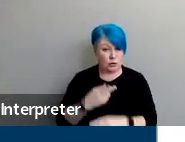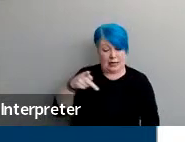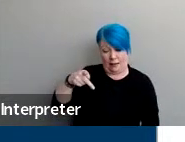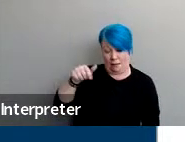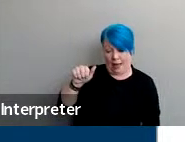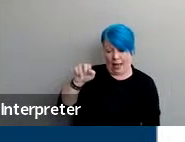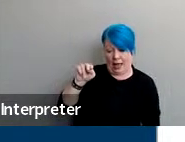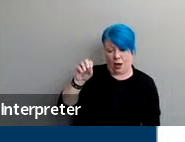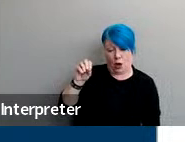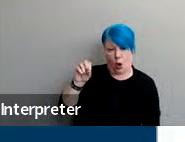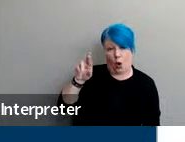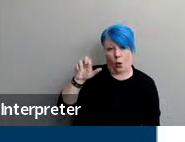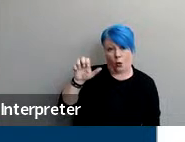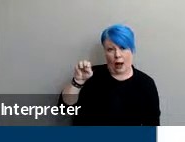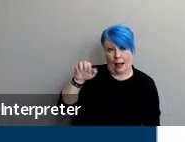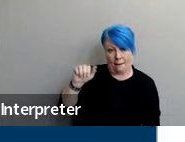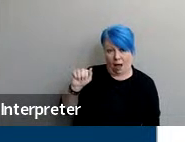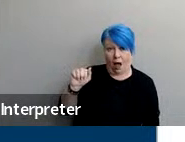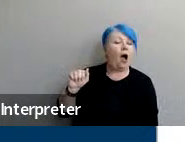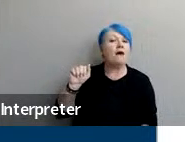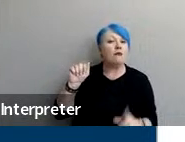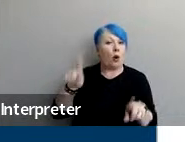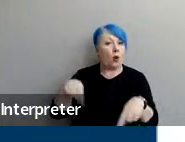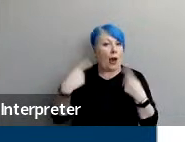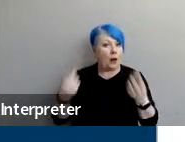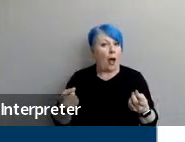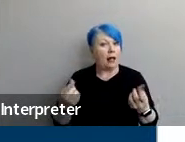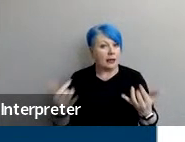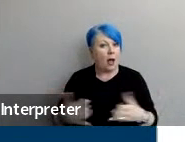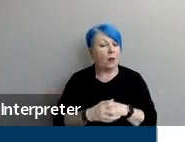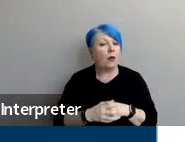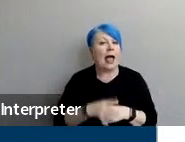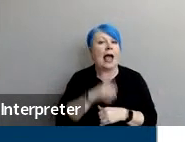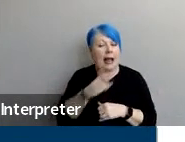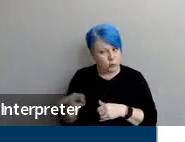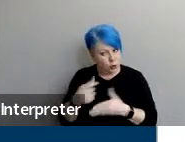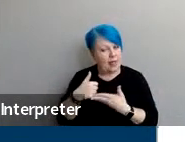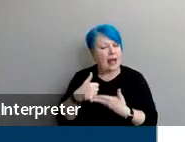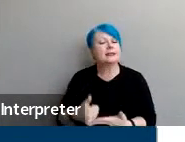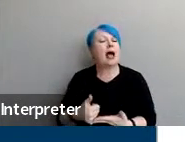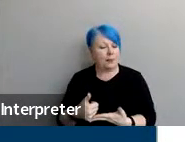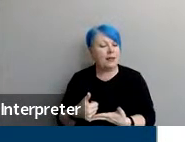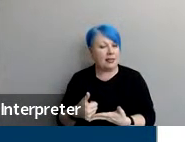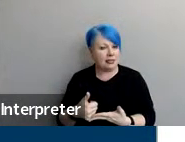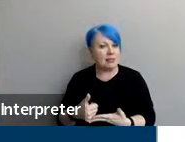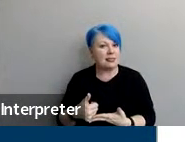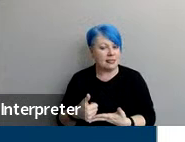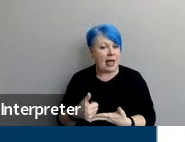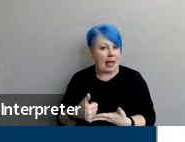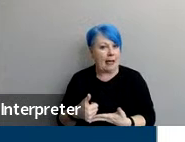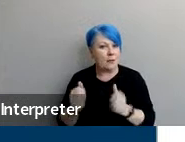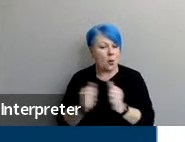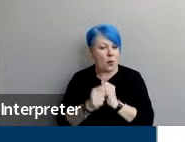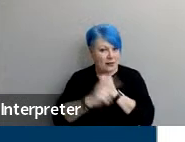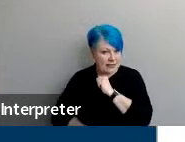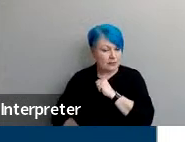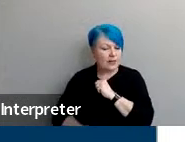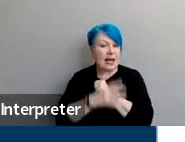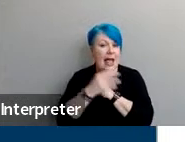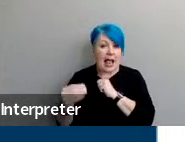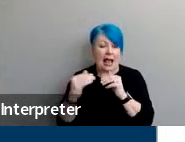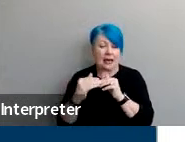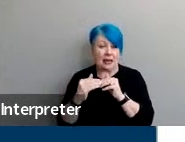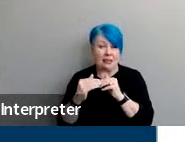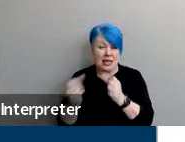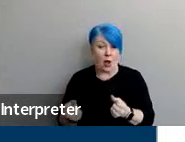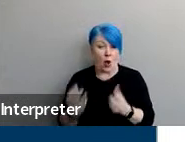some time. And I'm more than certain that has helped them to decrease at their discipline as well as the over-identification of students